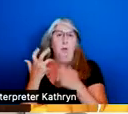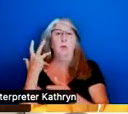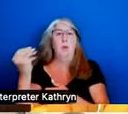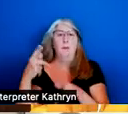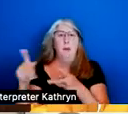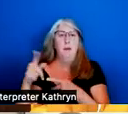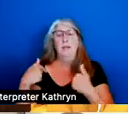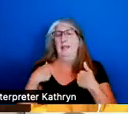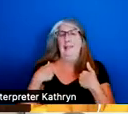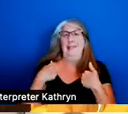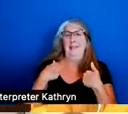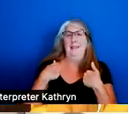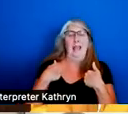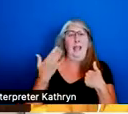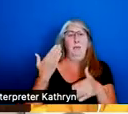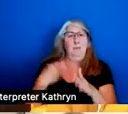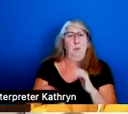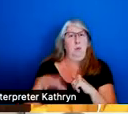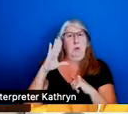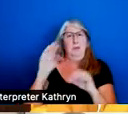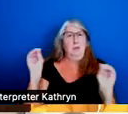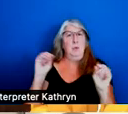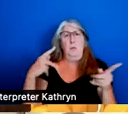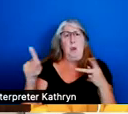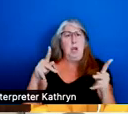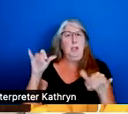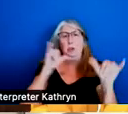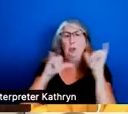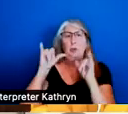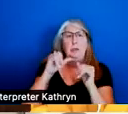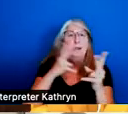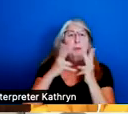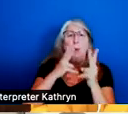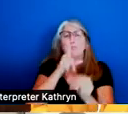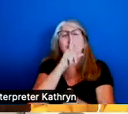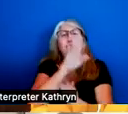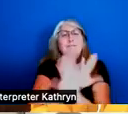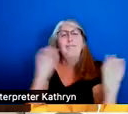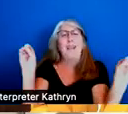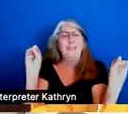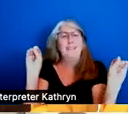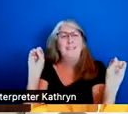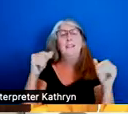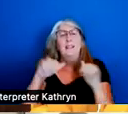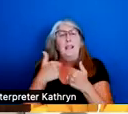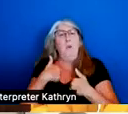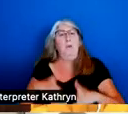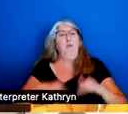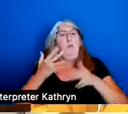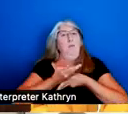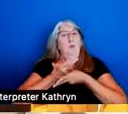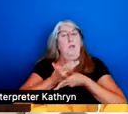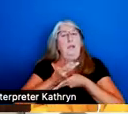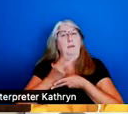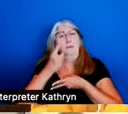party, we don't drink, we don't smoke, all those things. That's how I was raised, very protective from all the environment, because I was in a